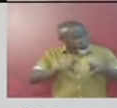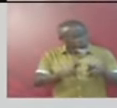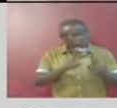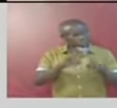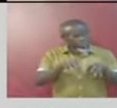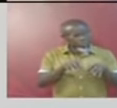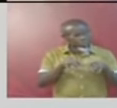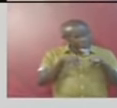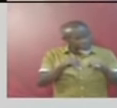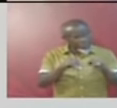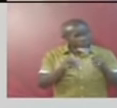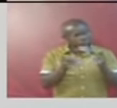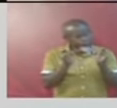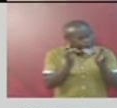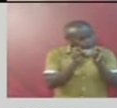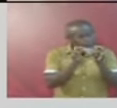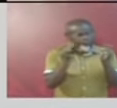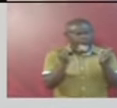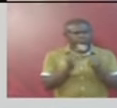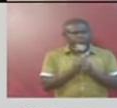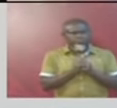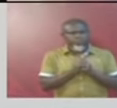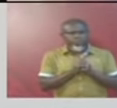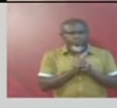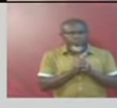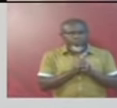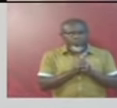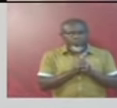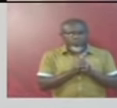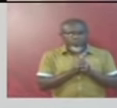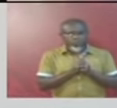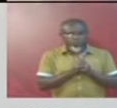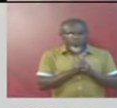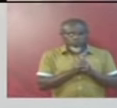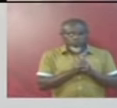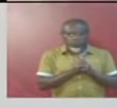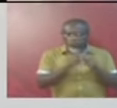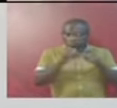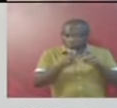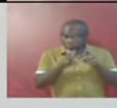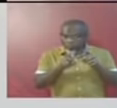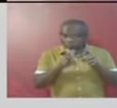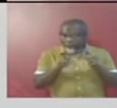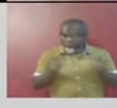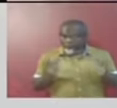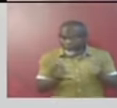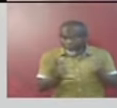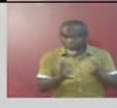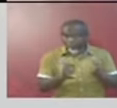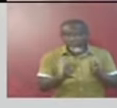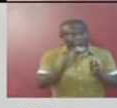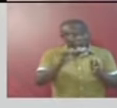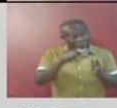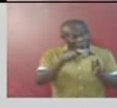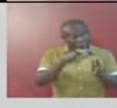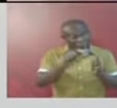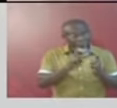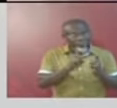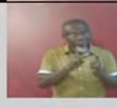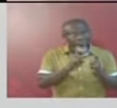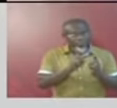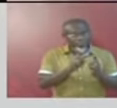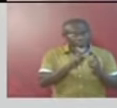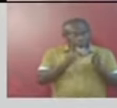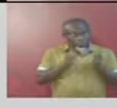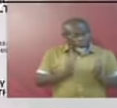connectivity with our loved ones. And let us please continue to emphasize physical distancing rather than social